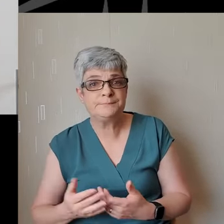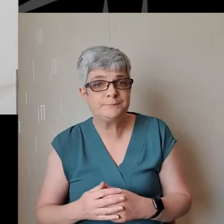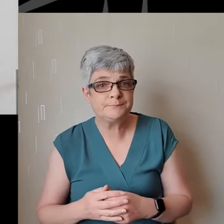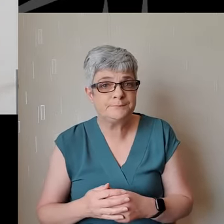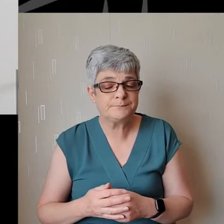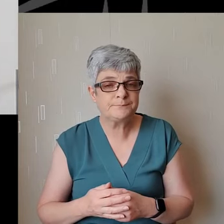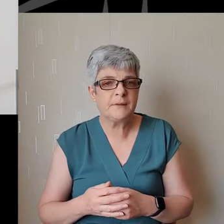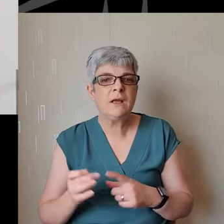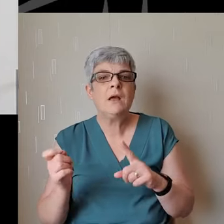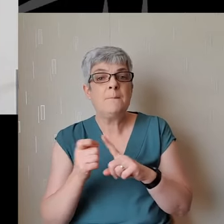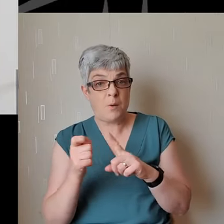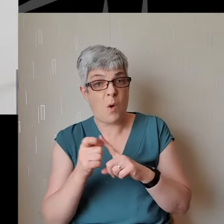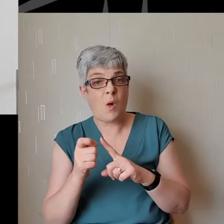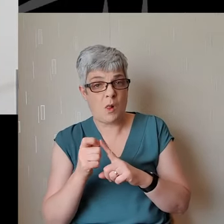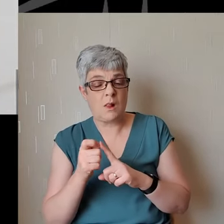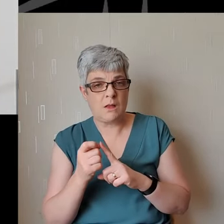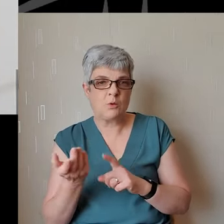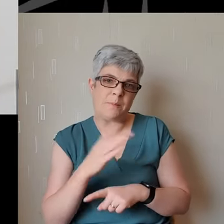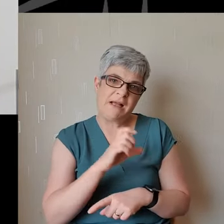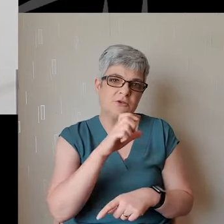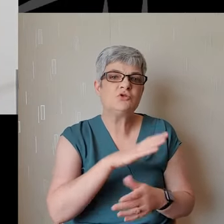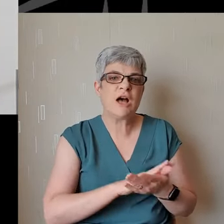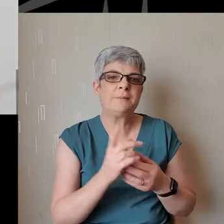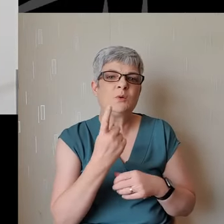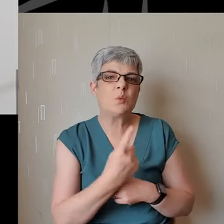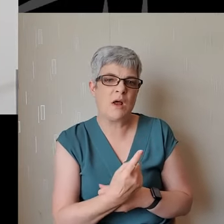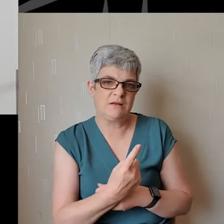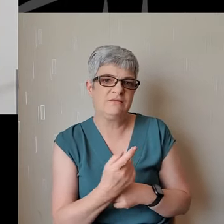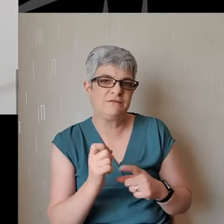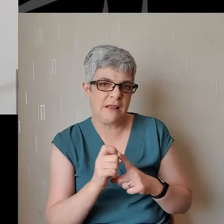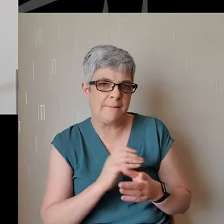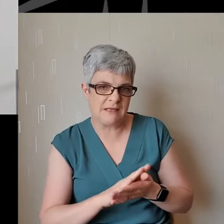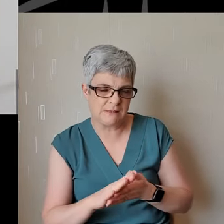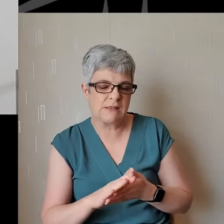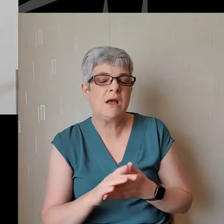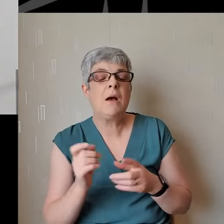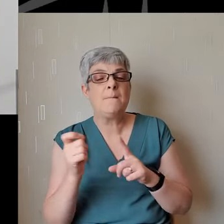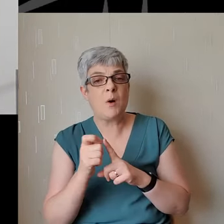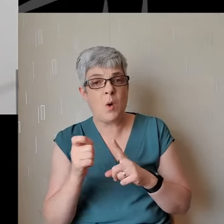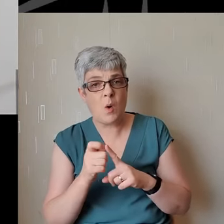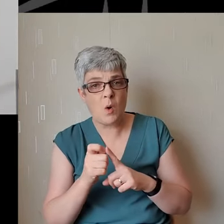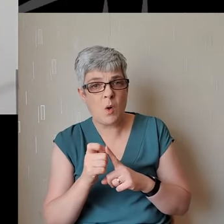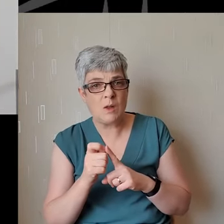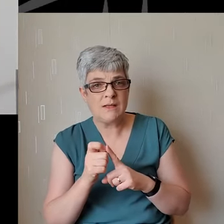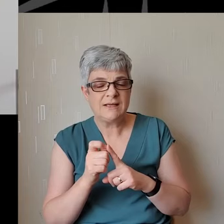Paul, to go back to chapter 1 in Philippians, finds